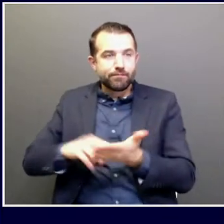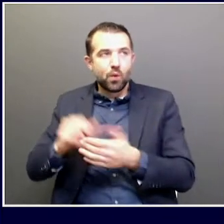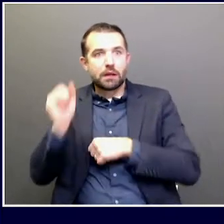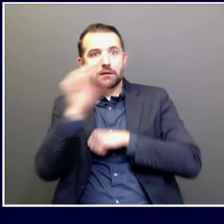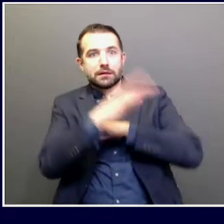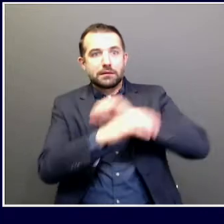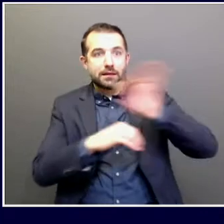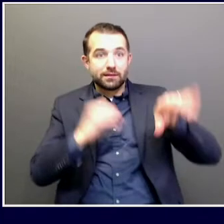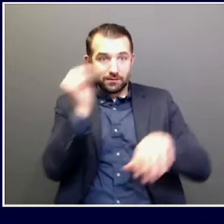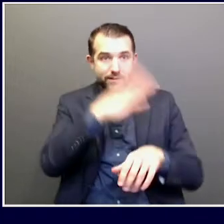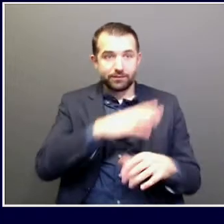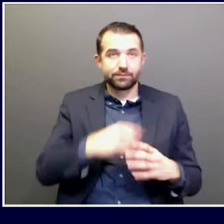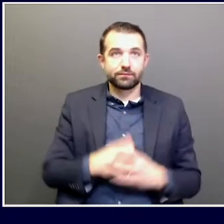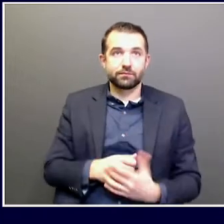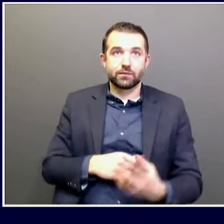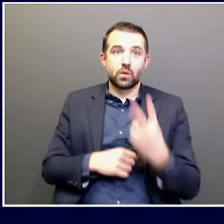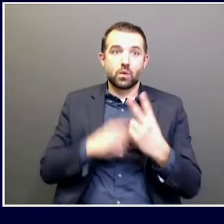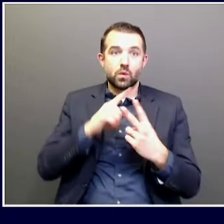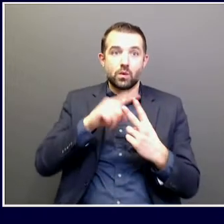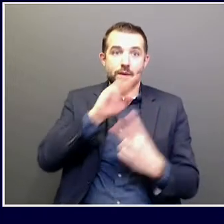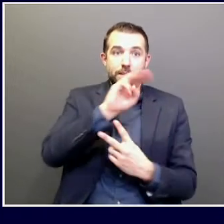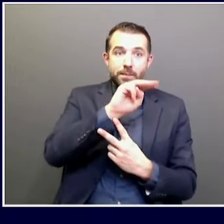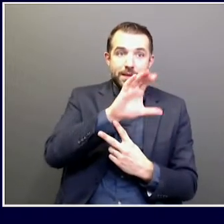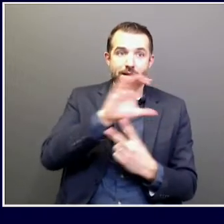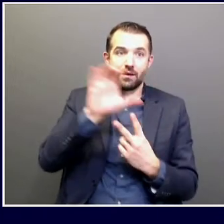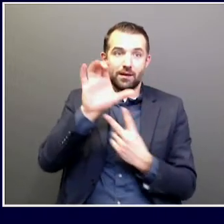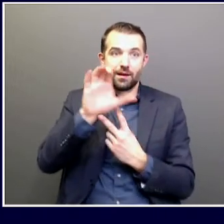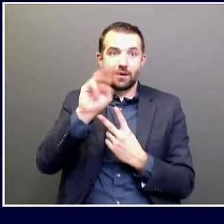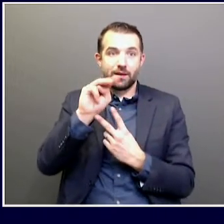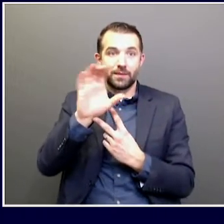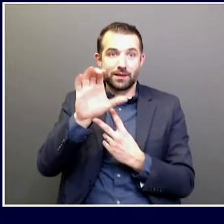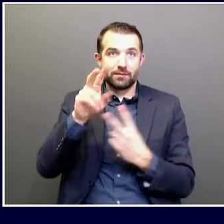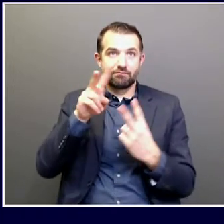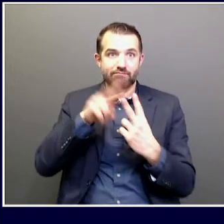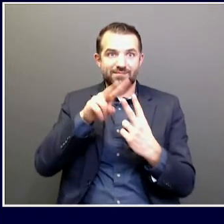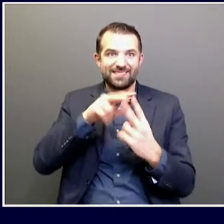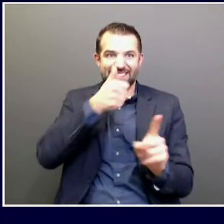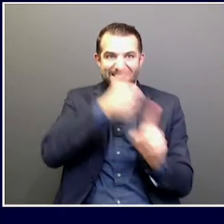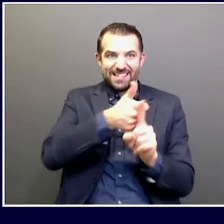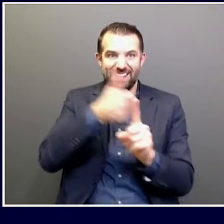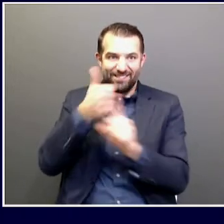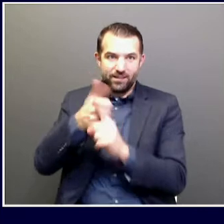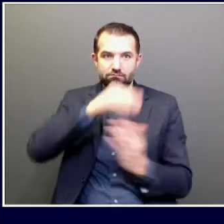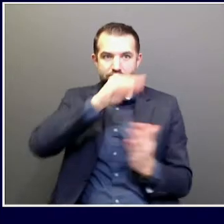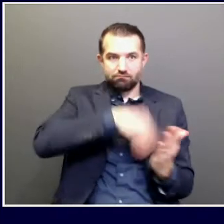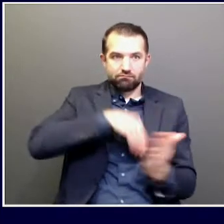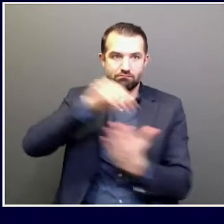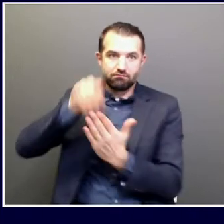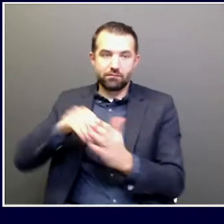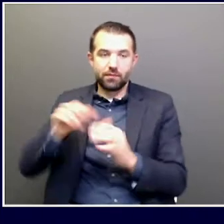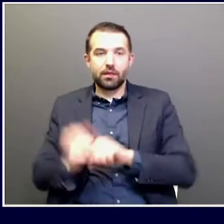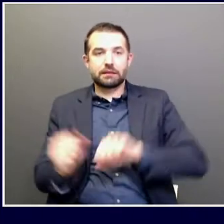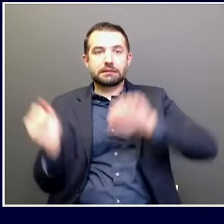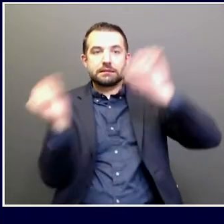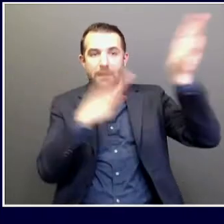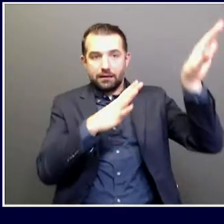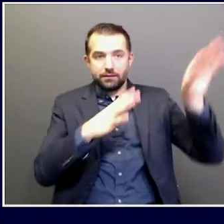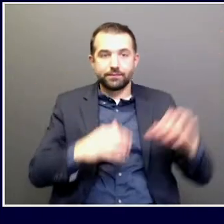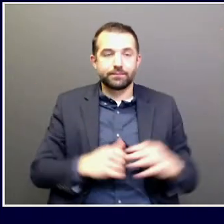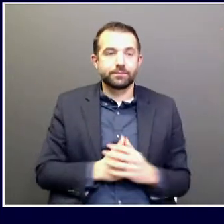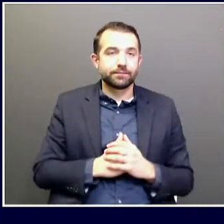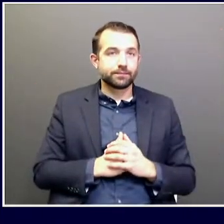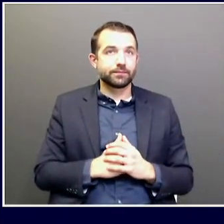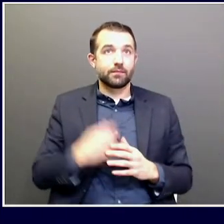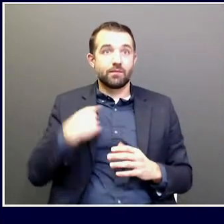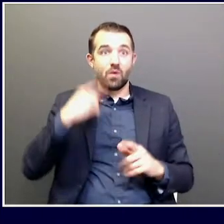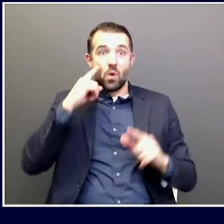their applications preliminarily. They have been submitted. We're working with other hospitals as well who are interested in doing it. We are hoping for federal approval